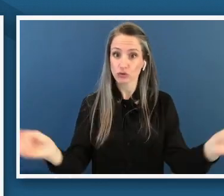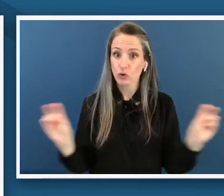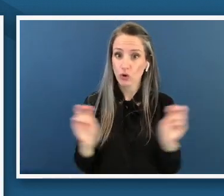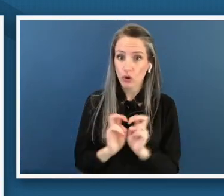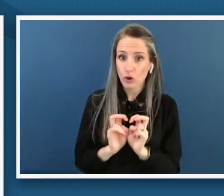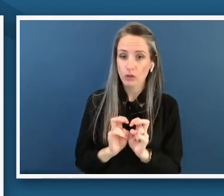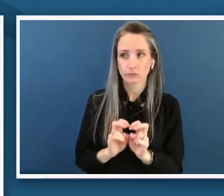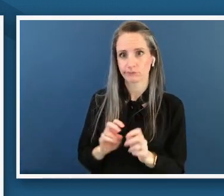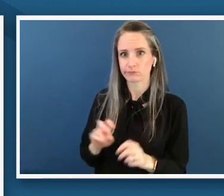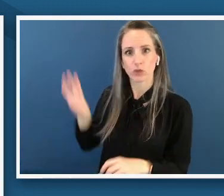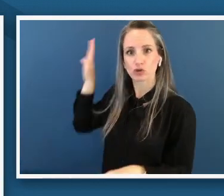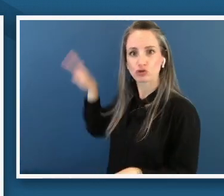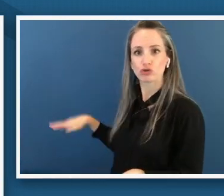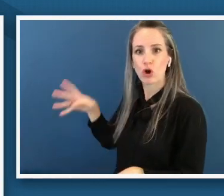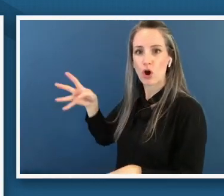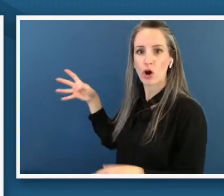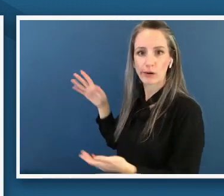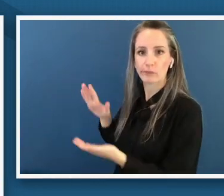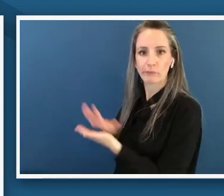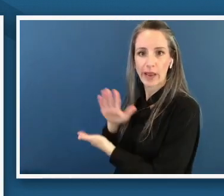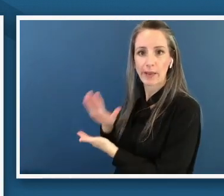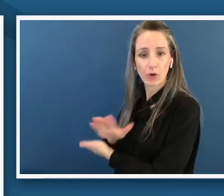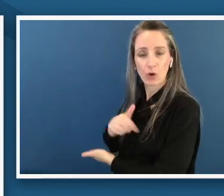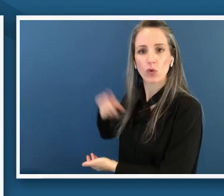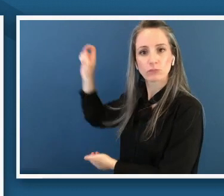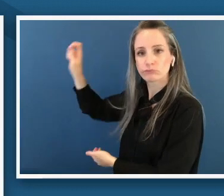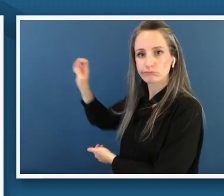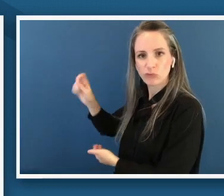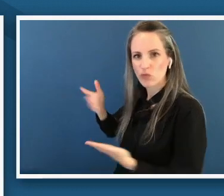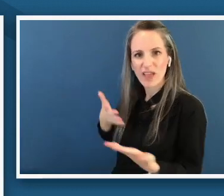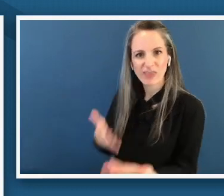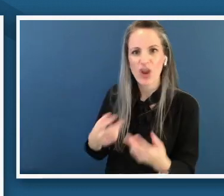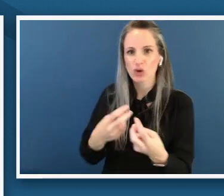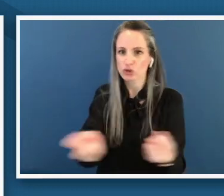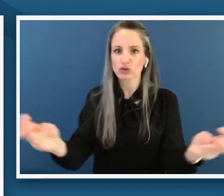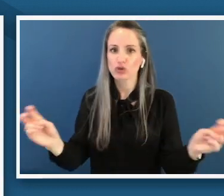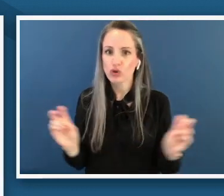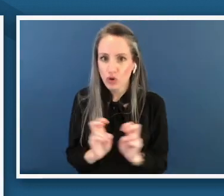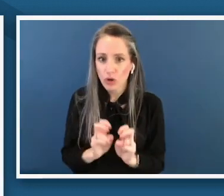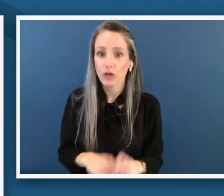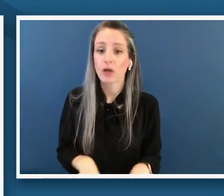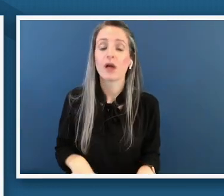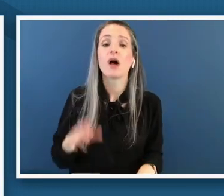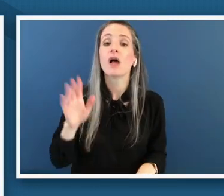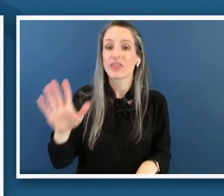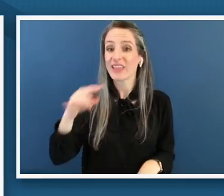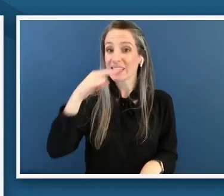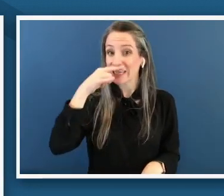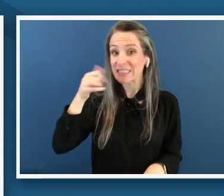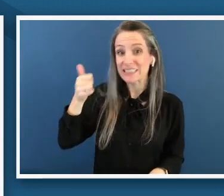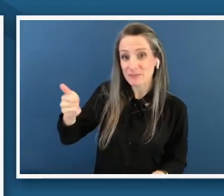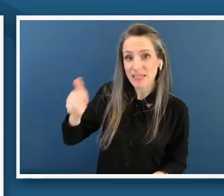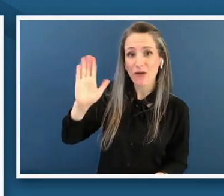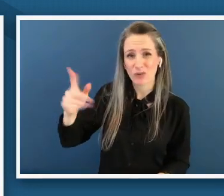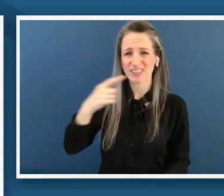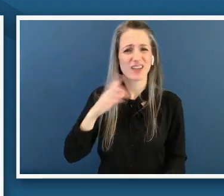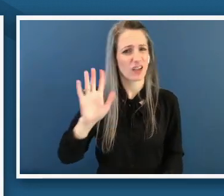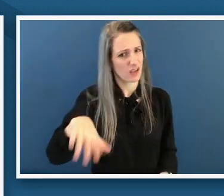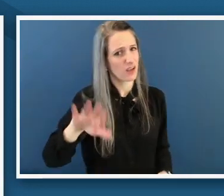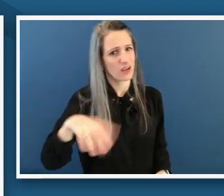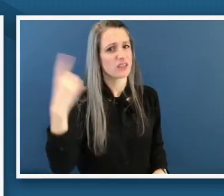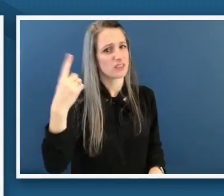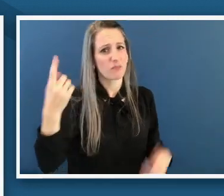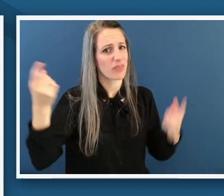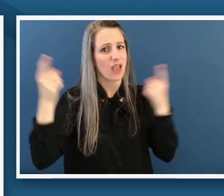we'll start doing the lesson right there because, and I just love it when my kids call a circle. They'll say, Miss Floyd, something happened on the playground and we need a circle.